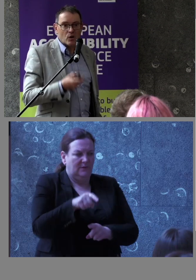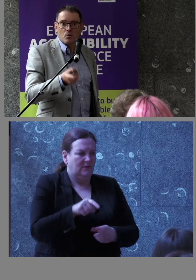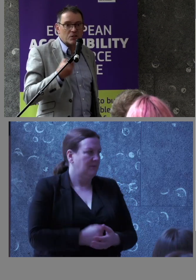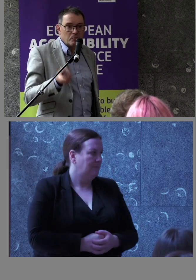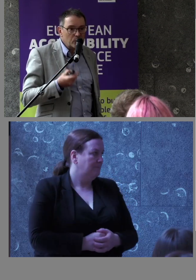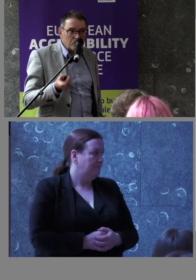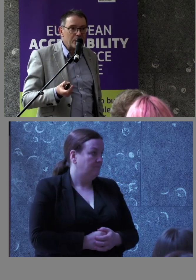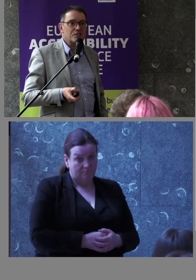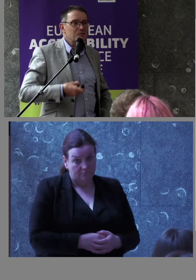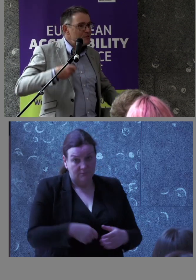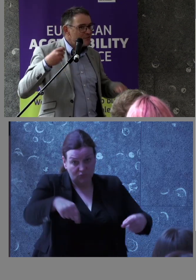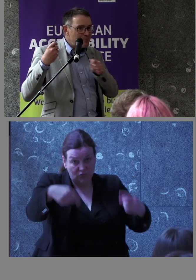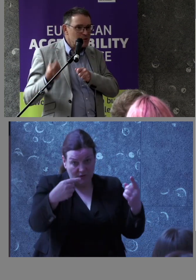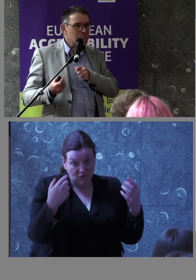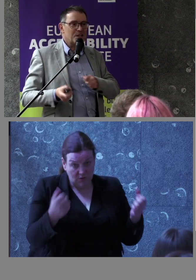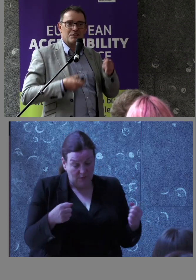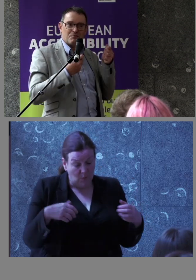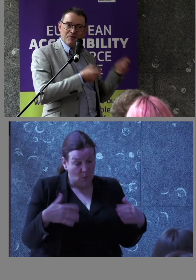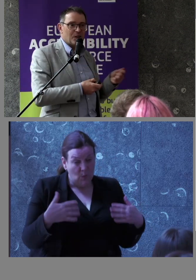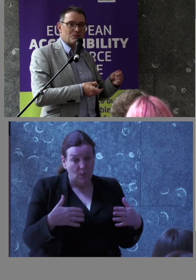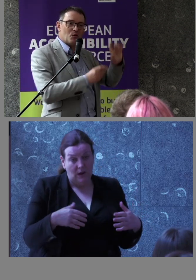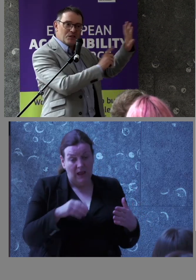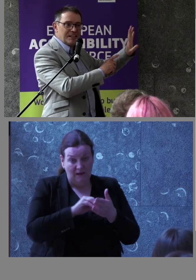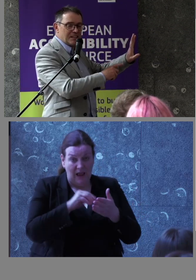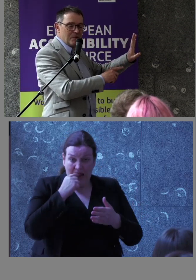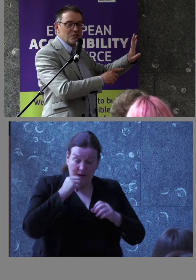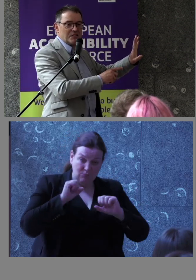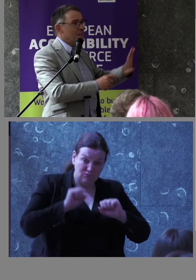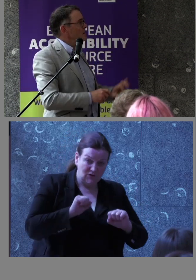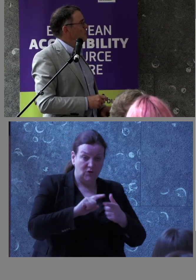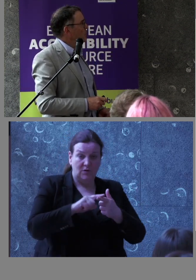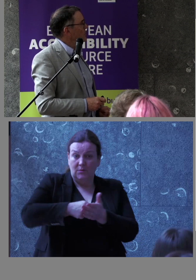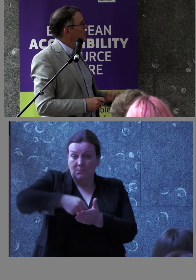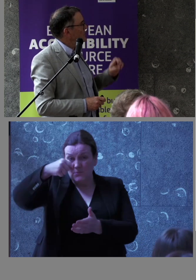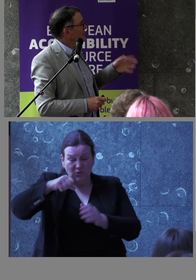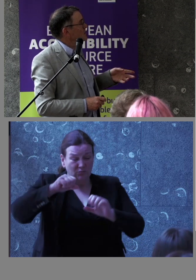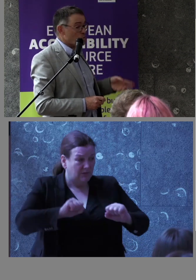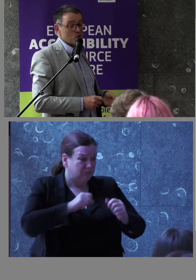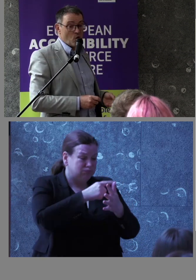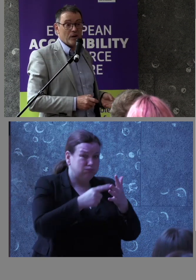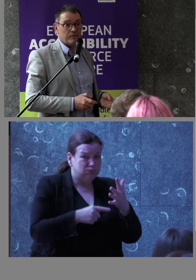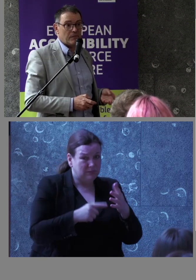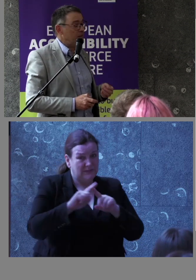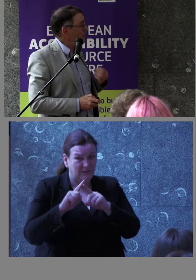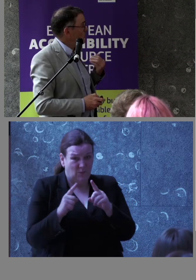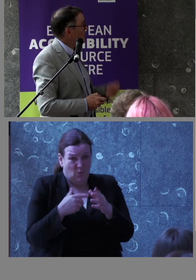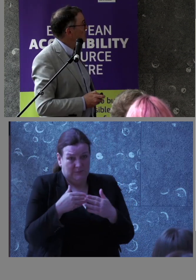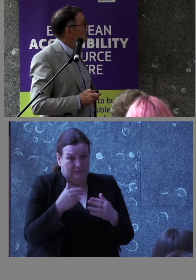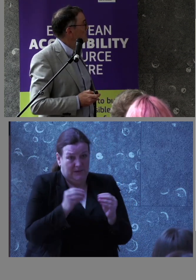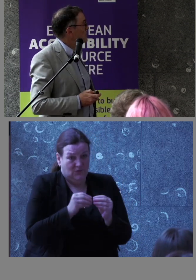moment. And it gives us then this ability to try and champion accessibility within revenue, and